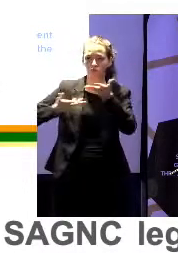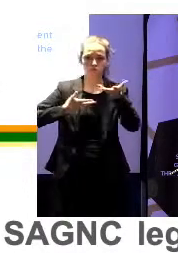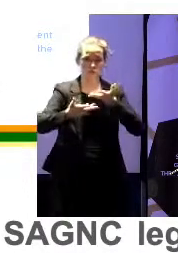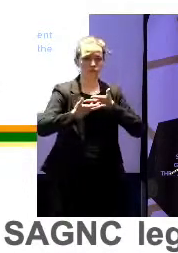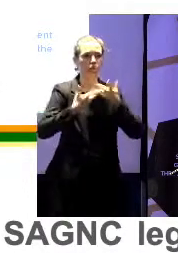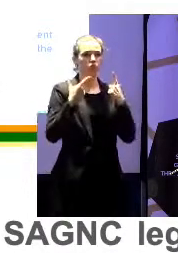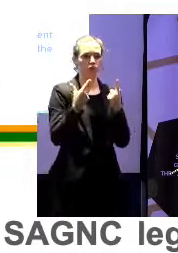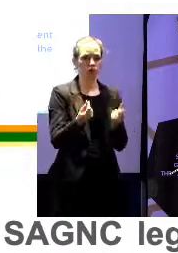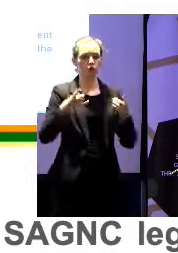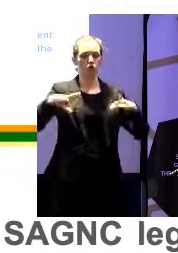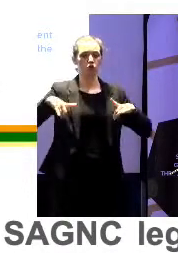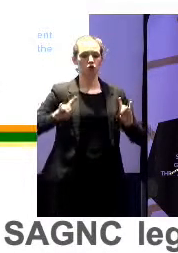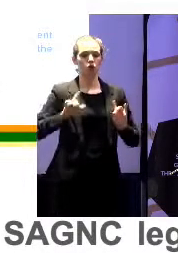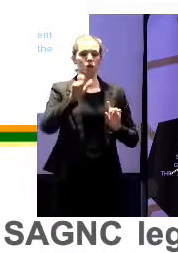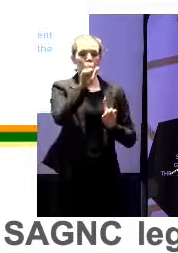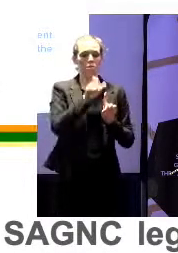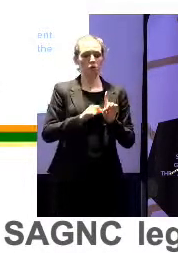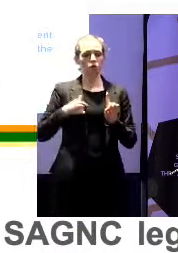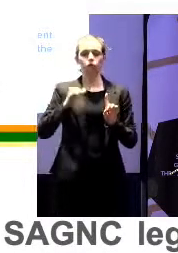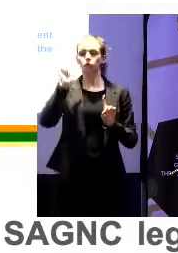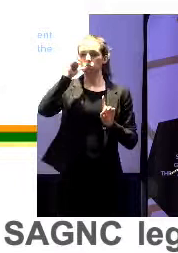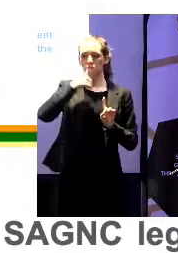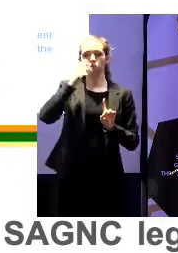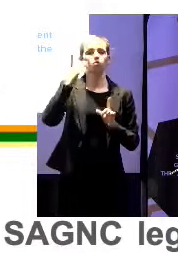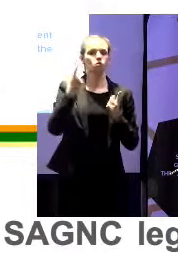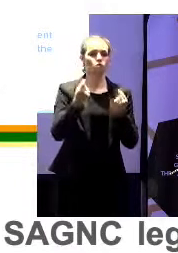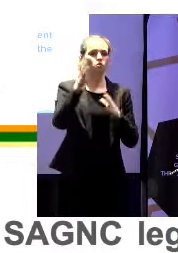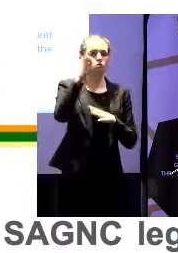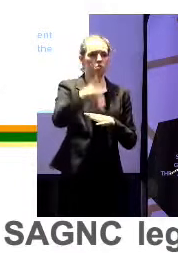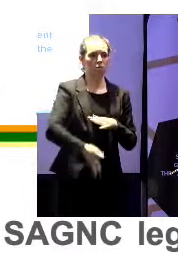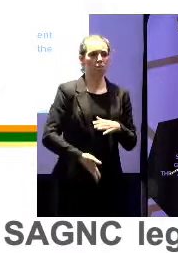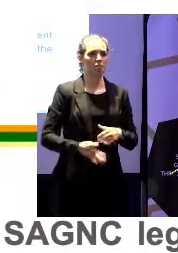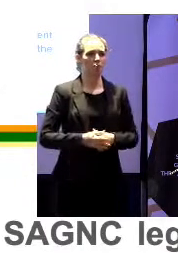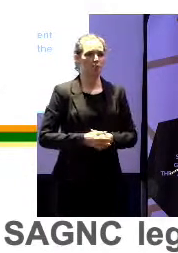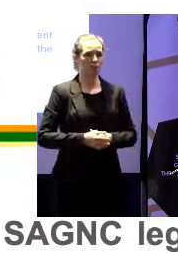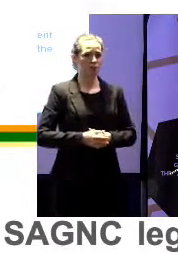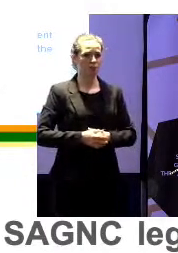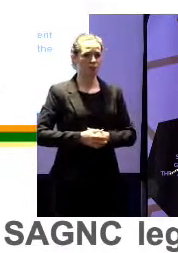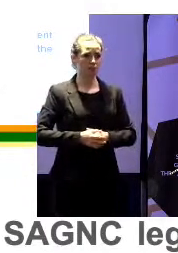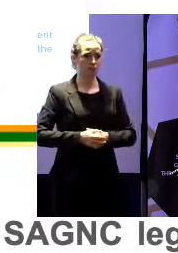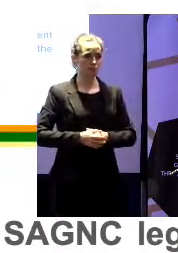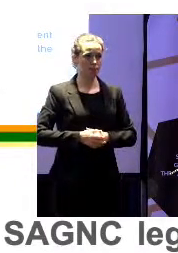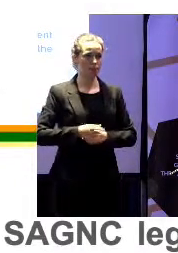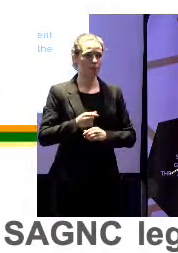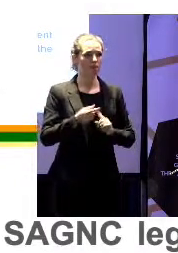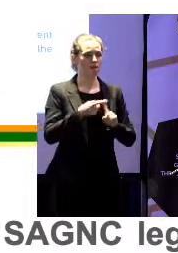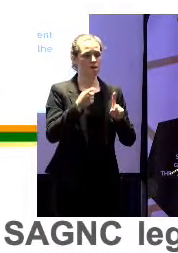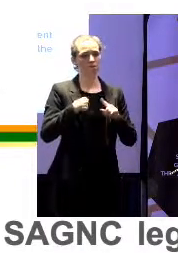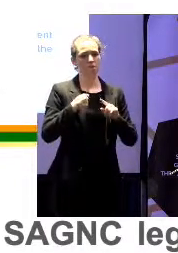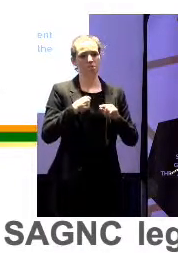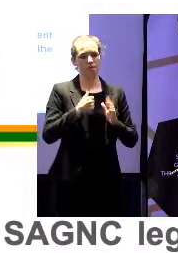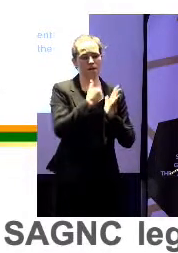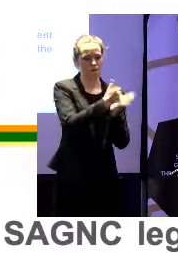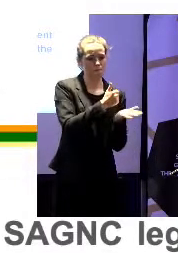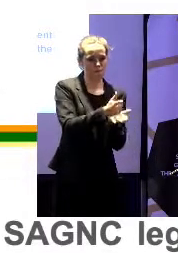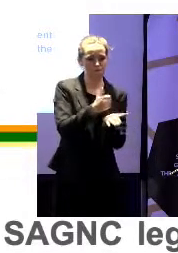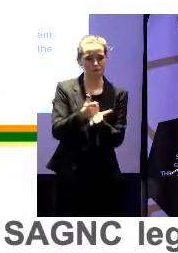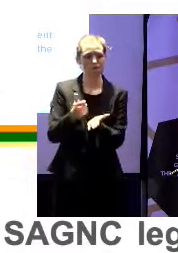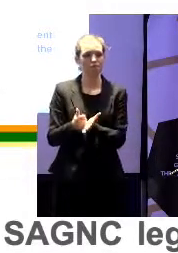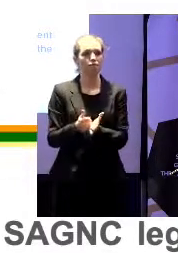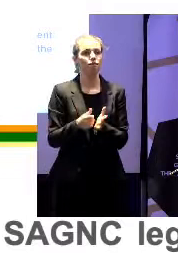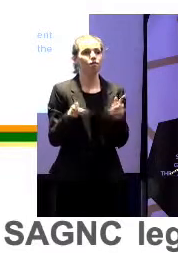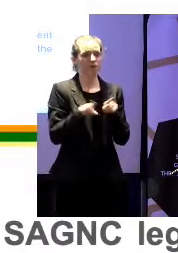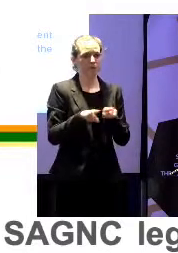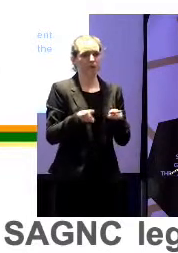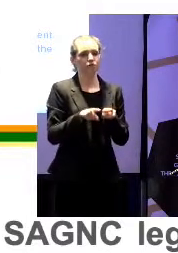tomorrow will be doing precisely that as part of outreach. And importantly, we advise the